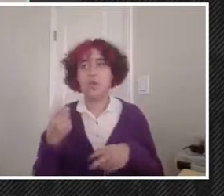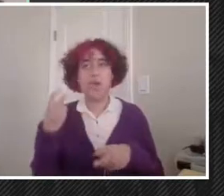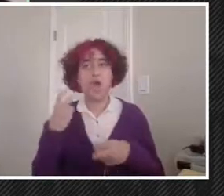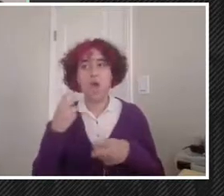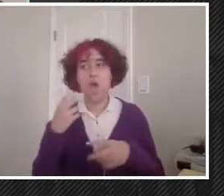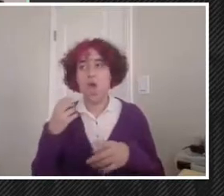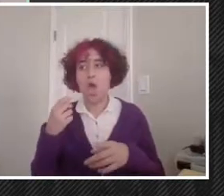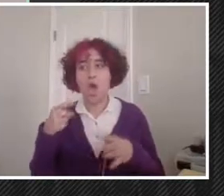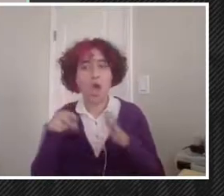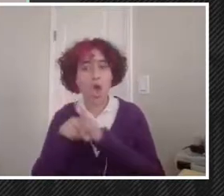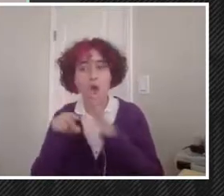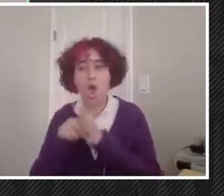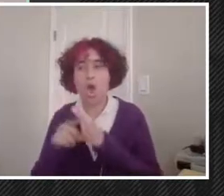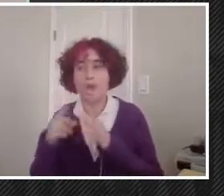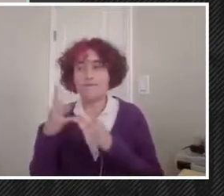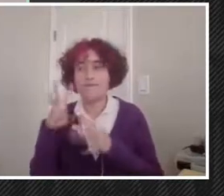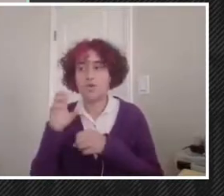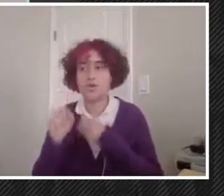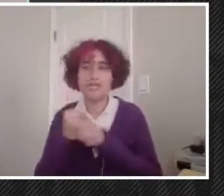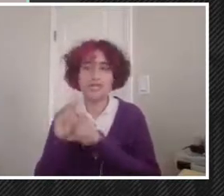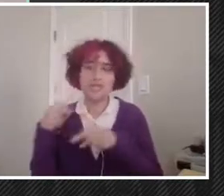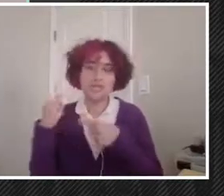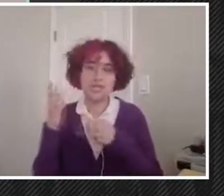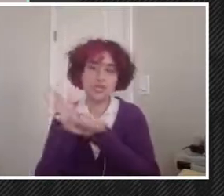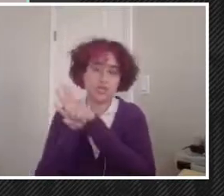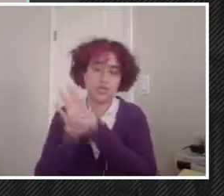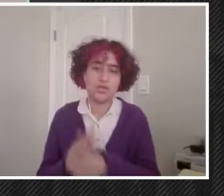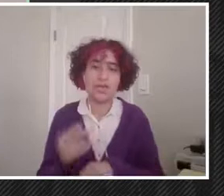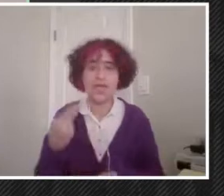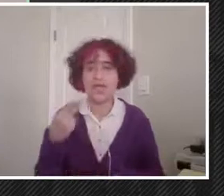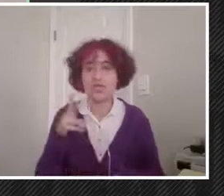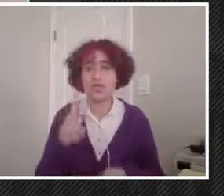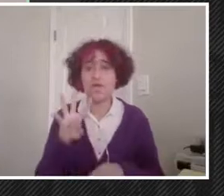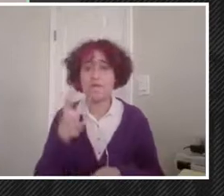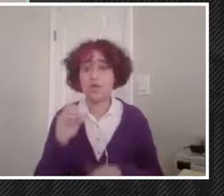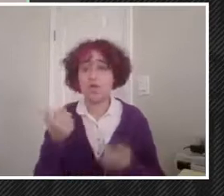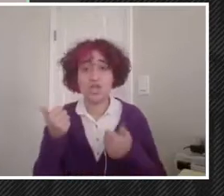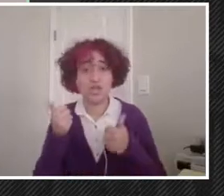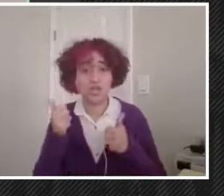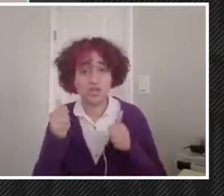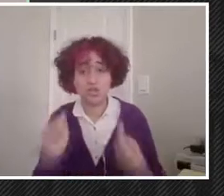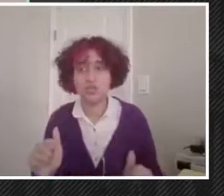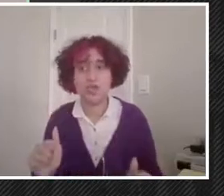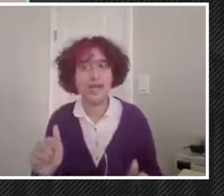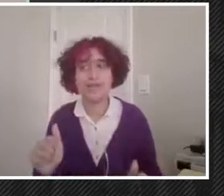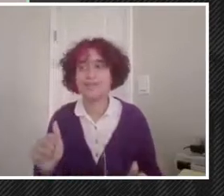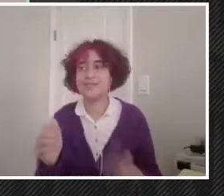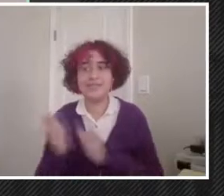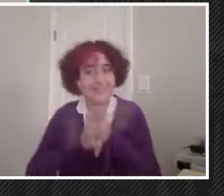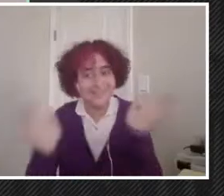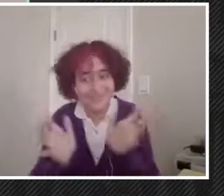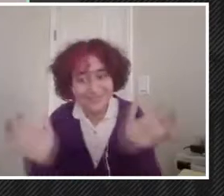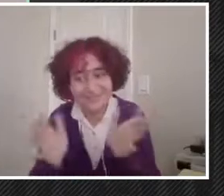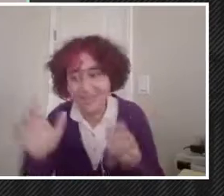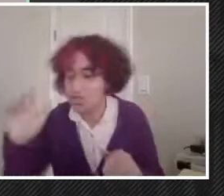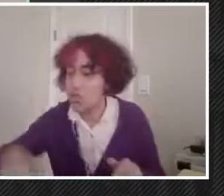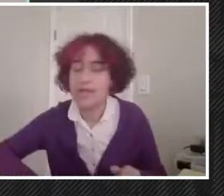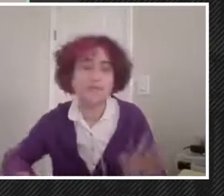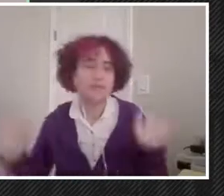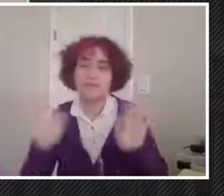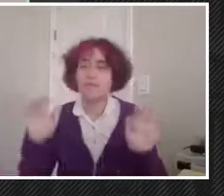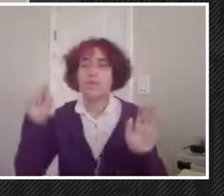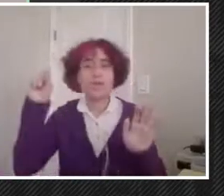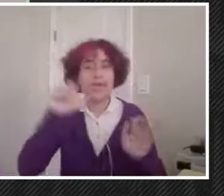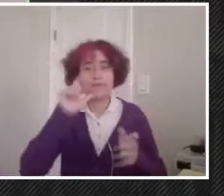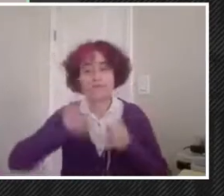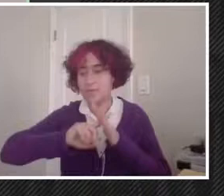years, then H.R. 40 is us trying to wag the dog too late. We have to begin to pressure what they can